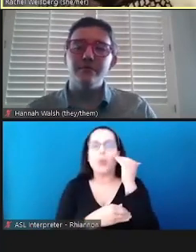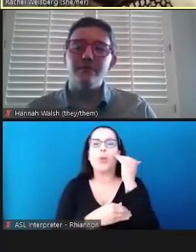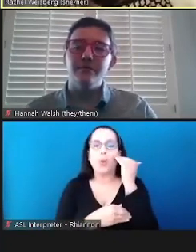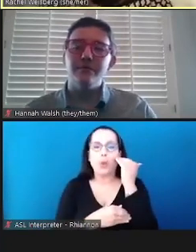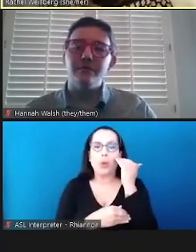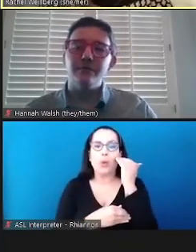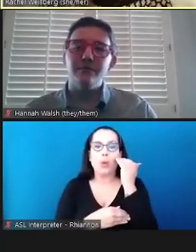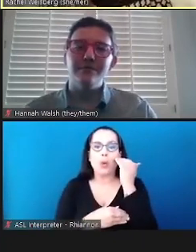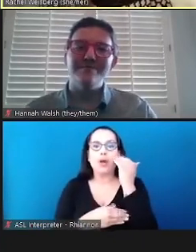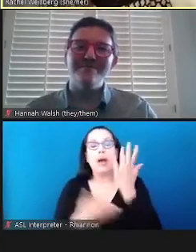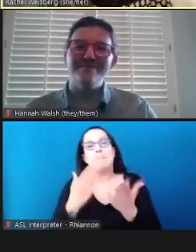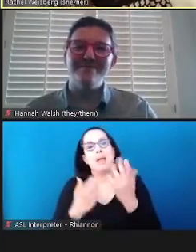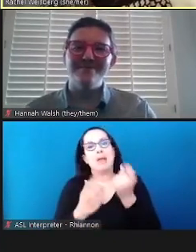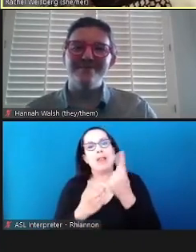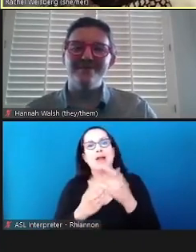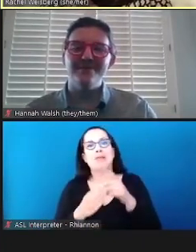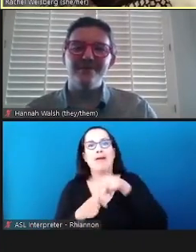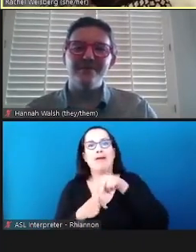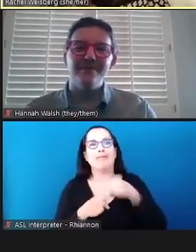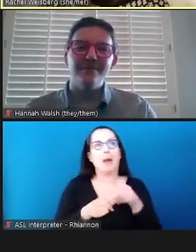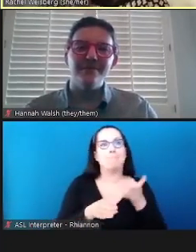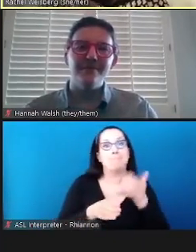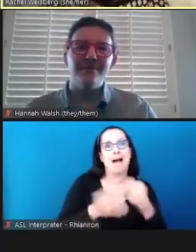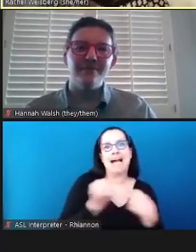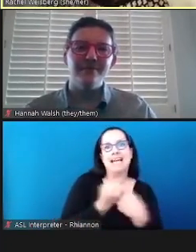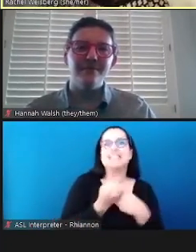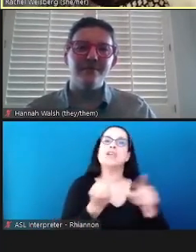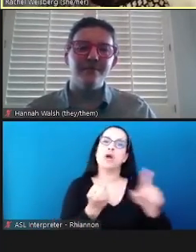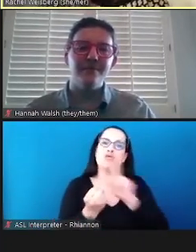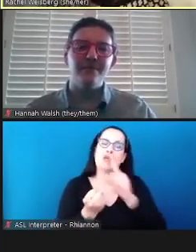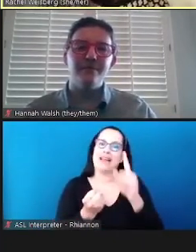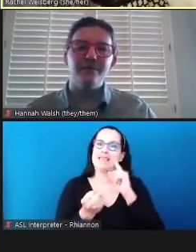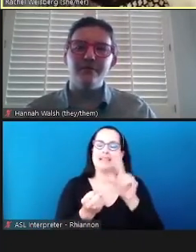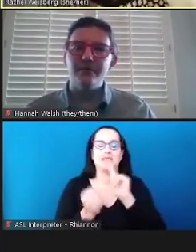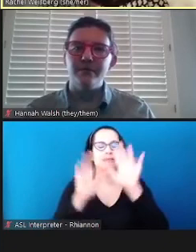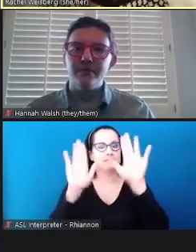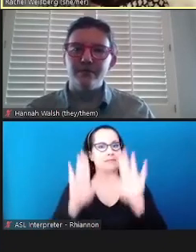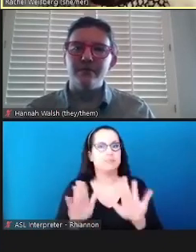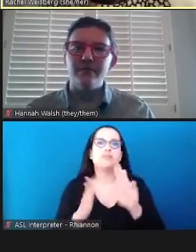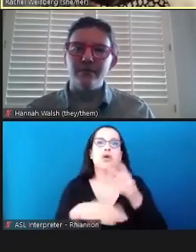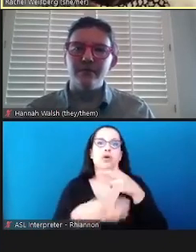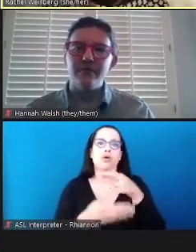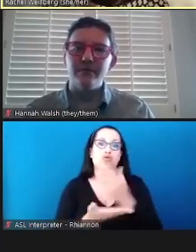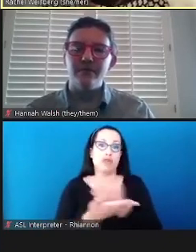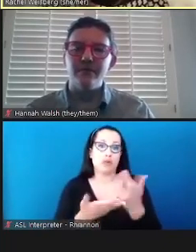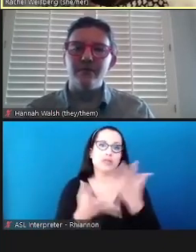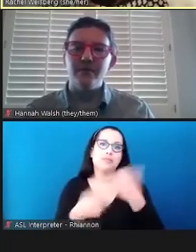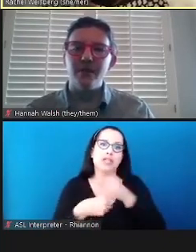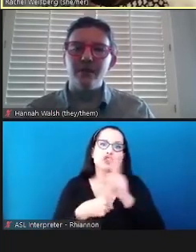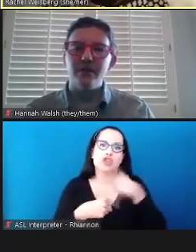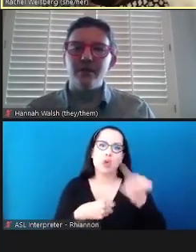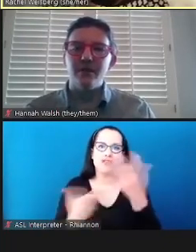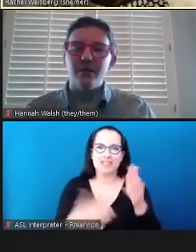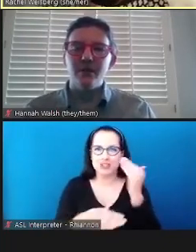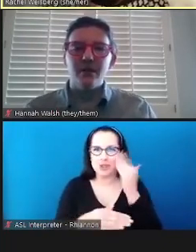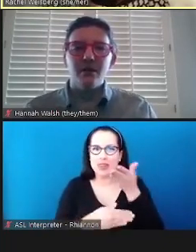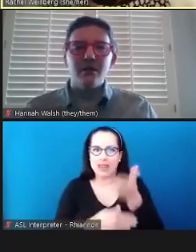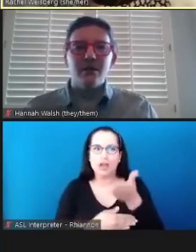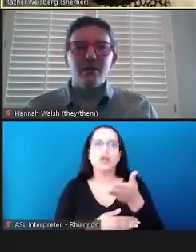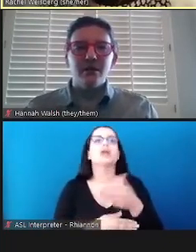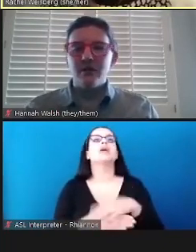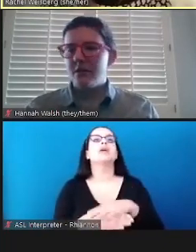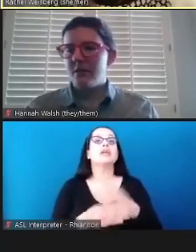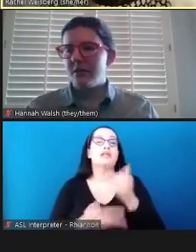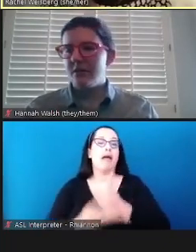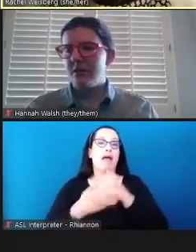little bit biased, we think it's a really fantastic resource, and we want to make sure folks know that it exists. So essentially, Equip for Equality has a helpline. It's for